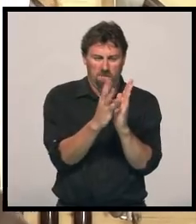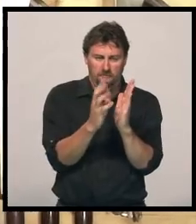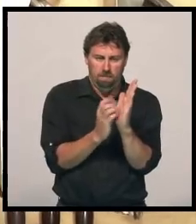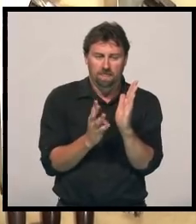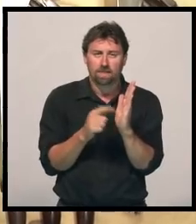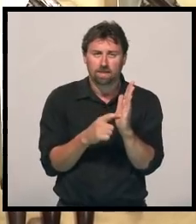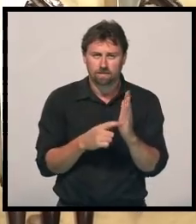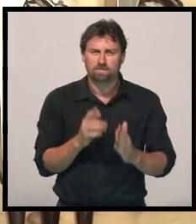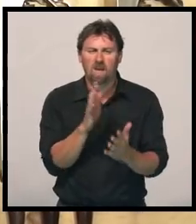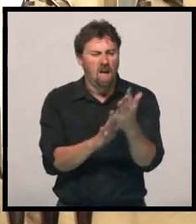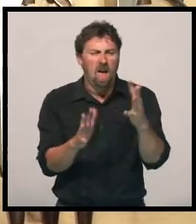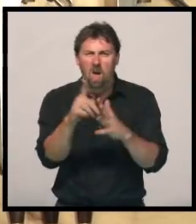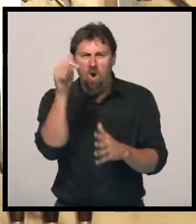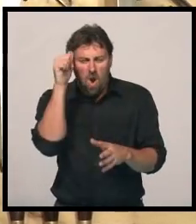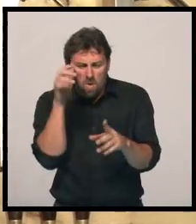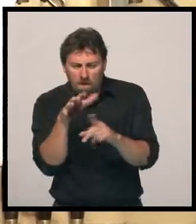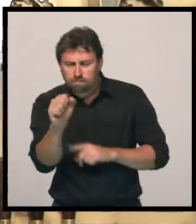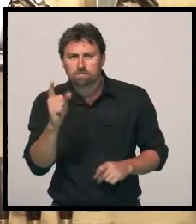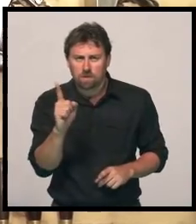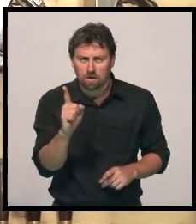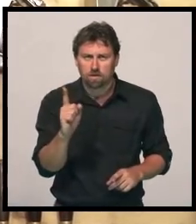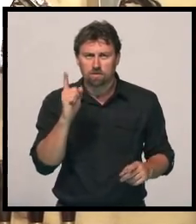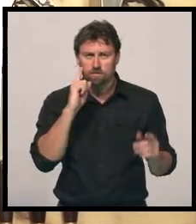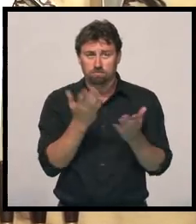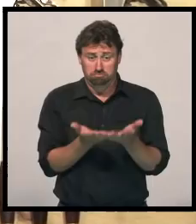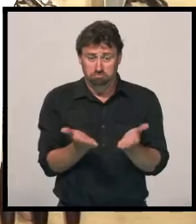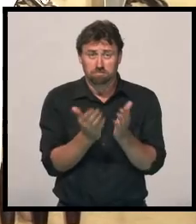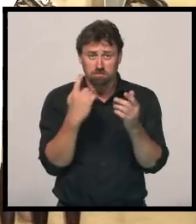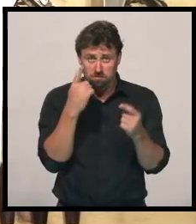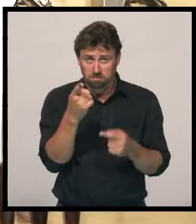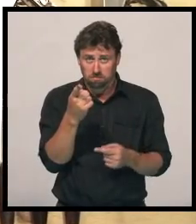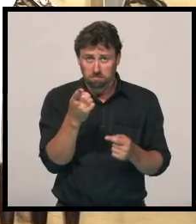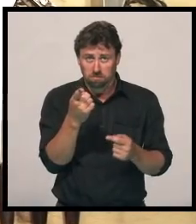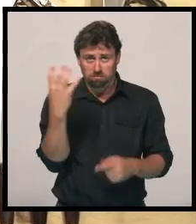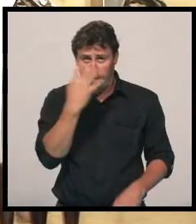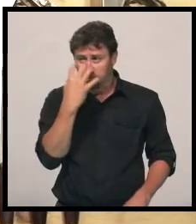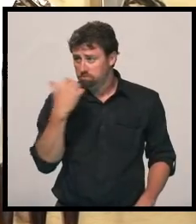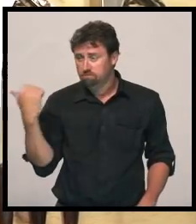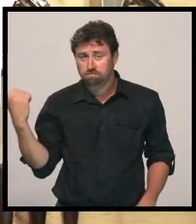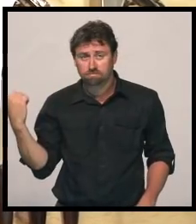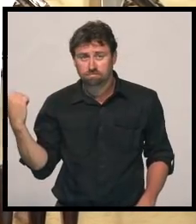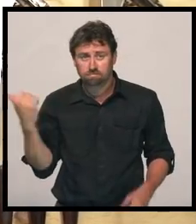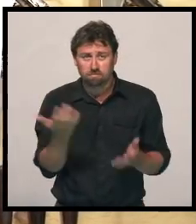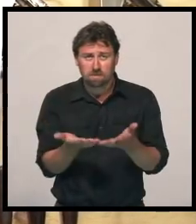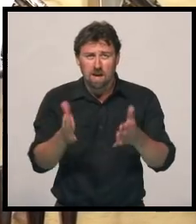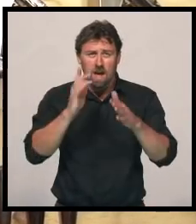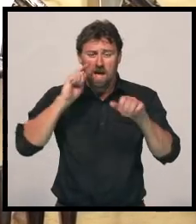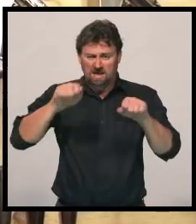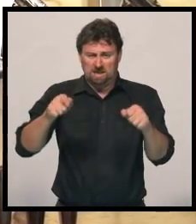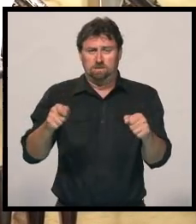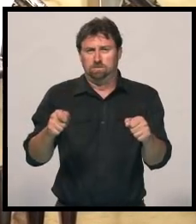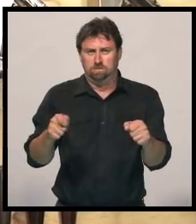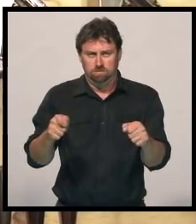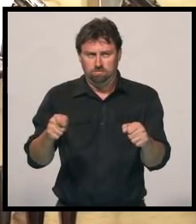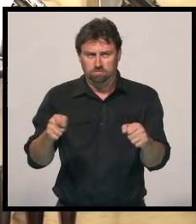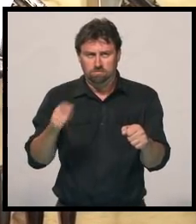The easiest way to check is pick a bit of veneer up and bend it. See how far that one bends there? And then bend it the other way